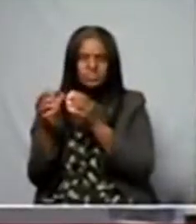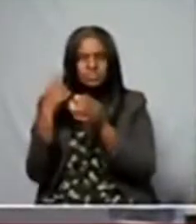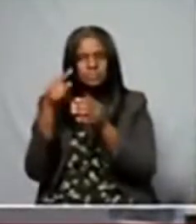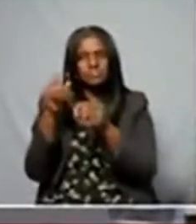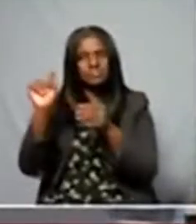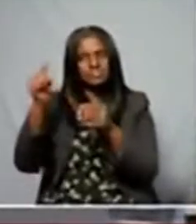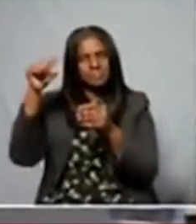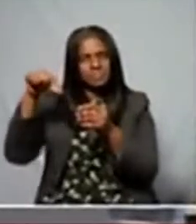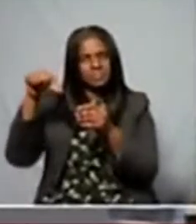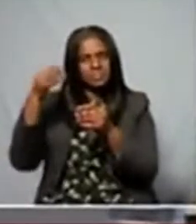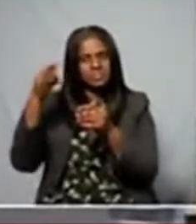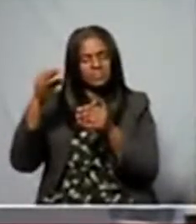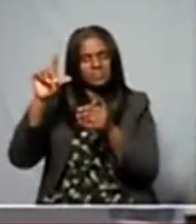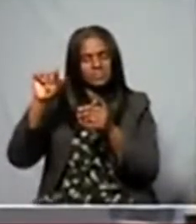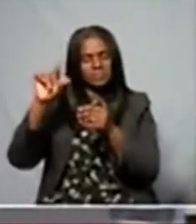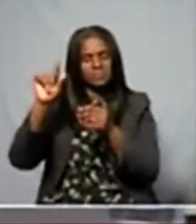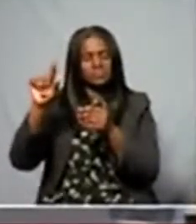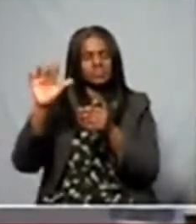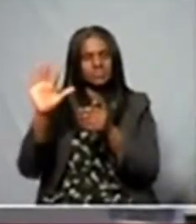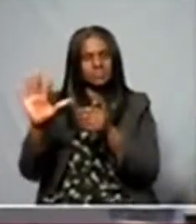first quarter of 2025.